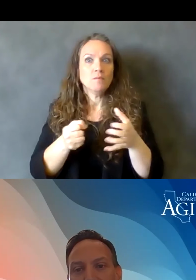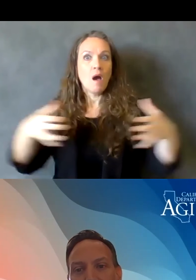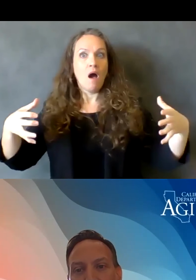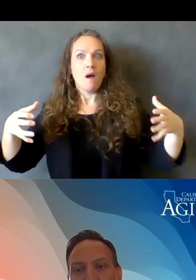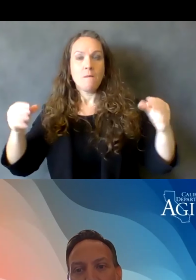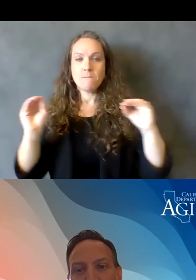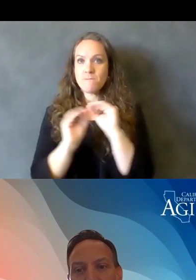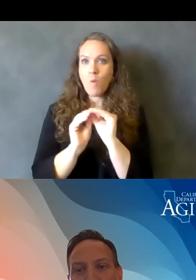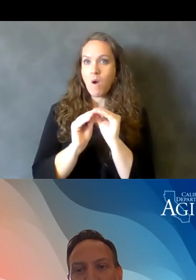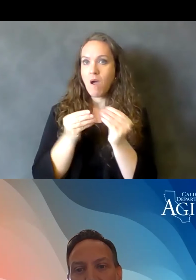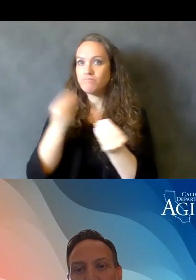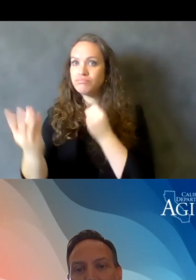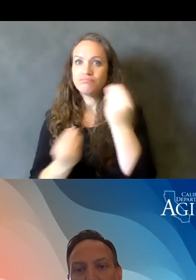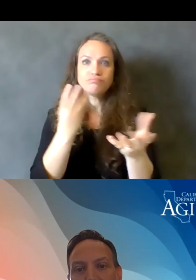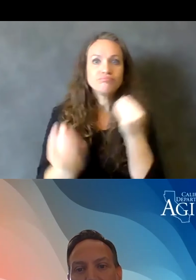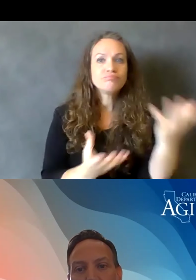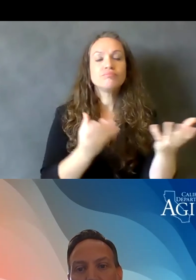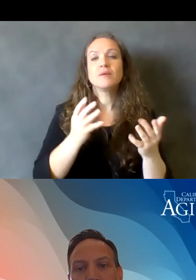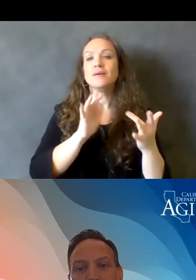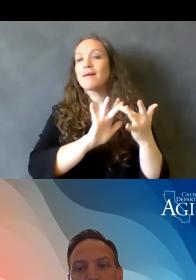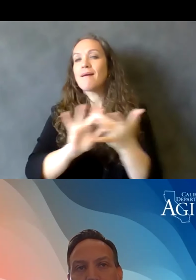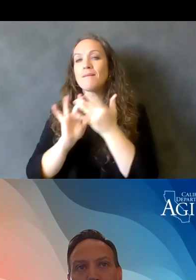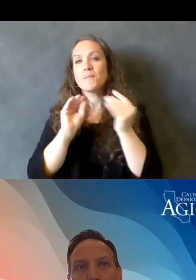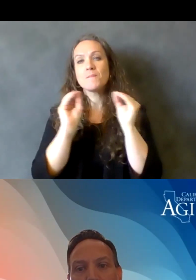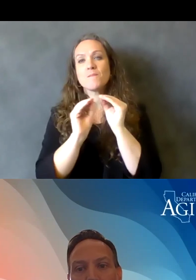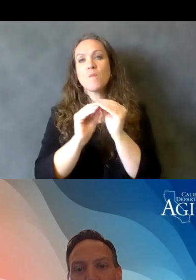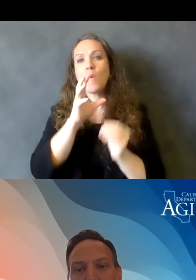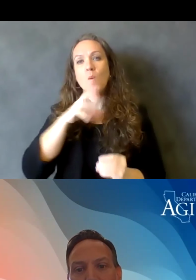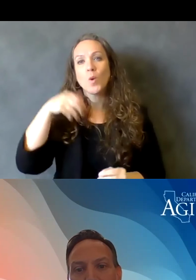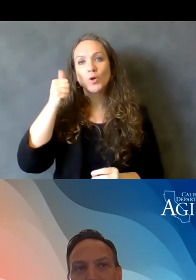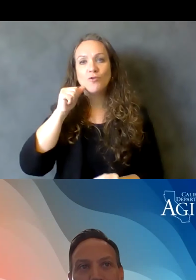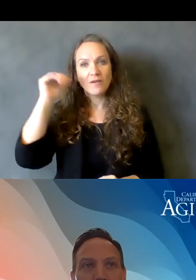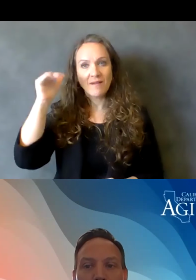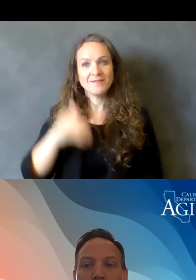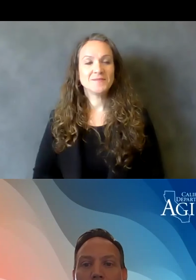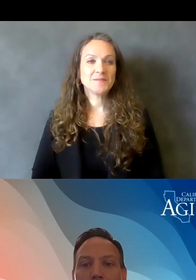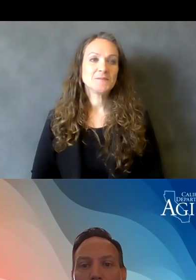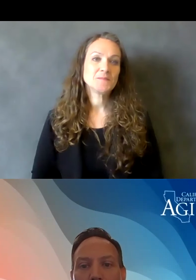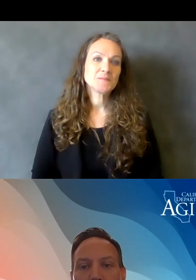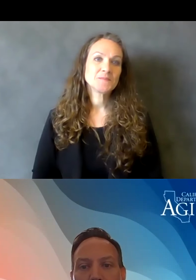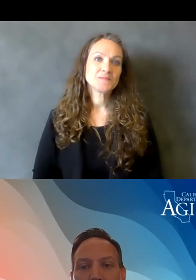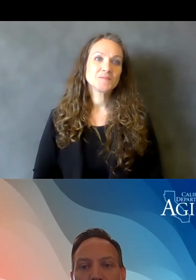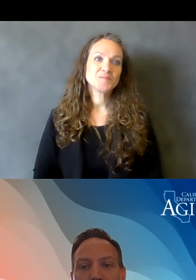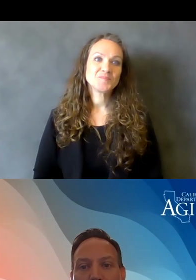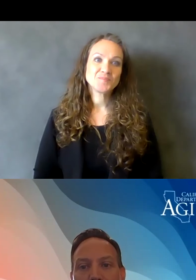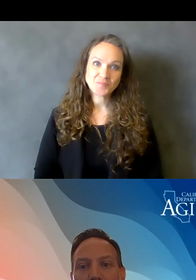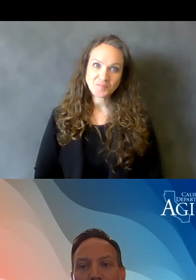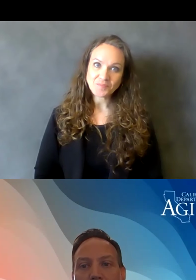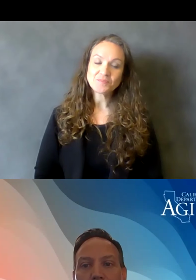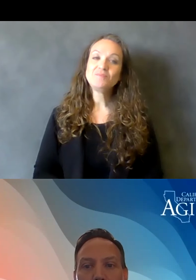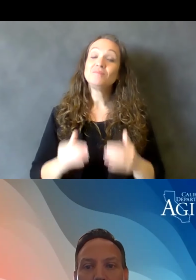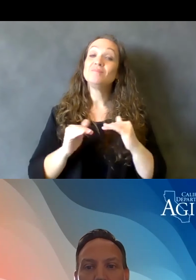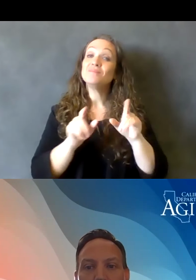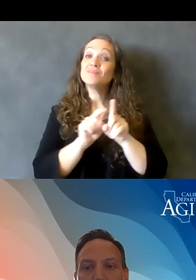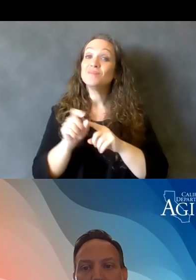and reaching more older adults in the state than ever before. All right, next slide. We also have seen a high demand